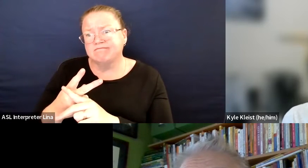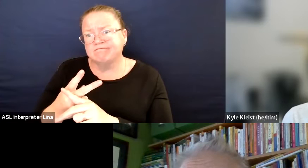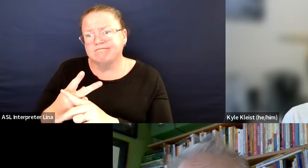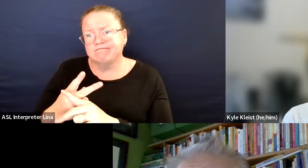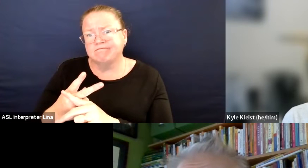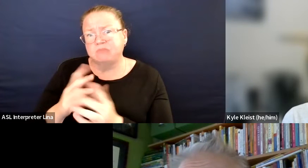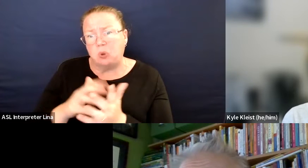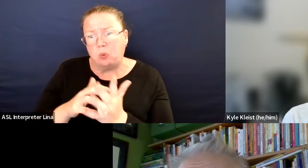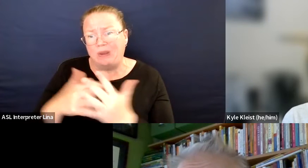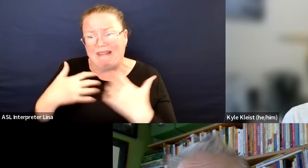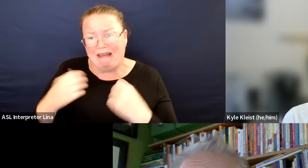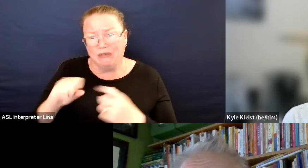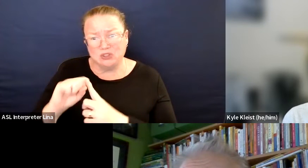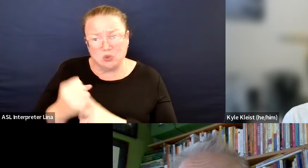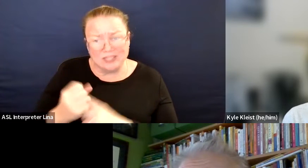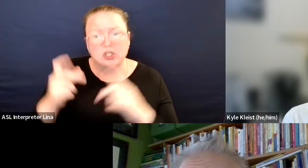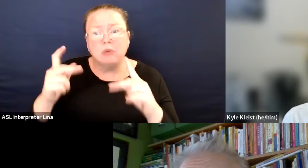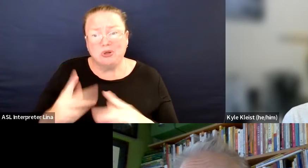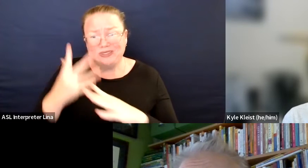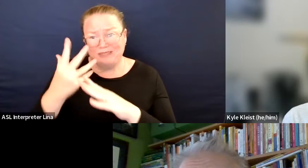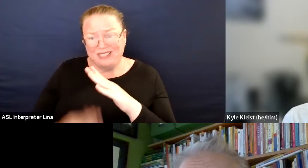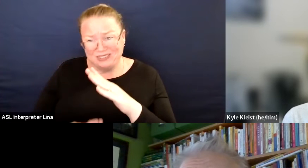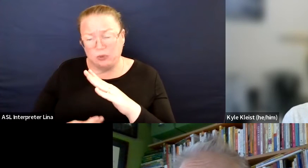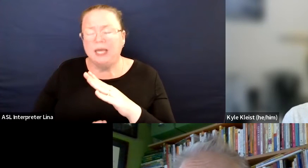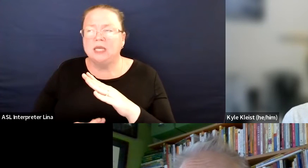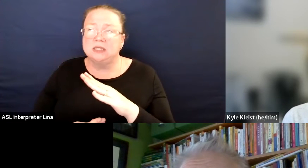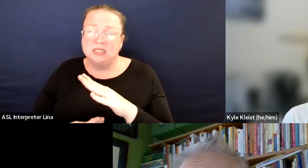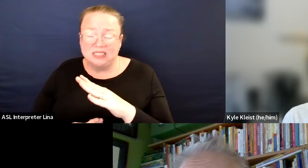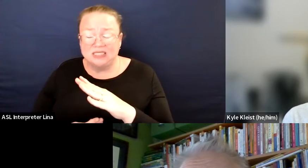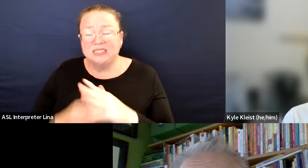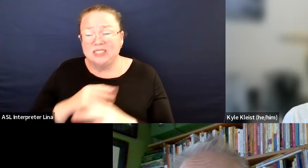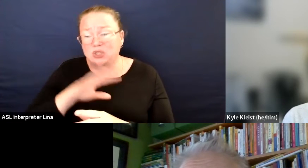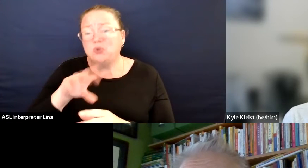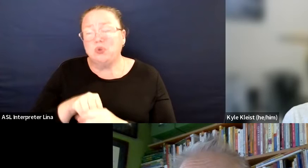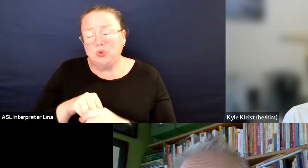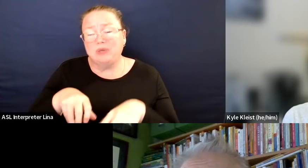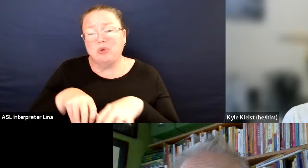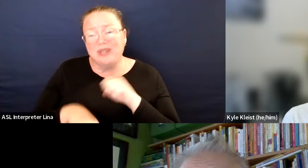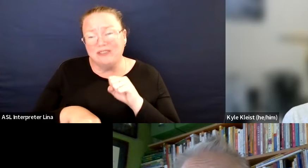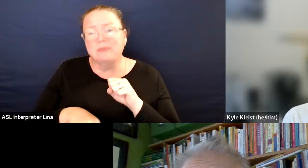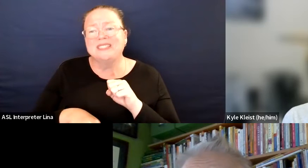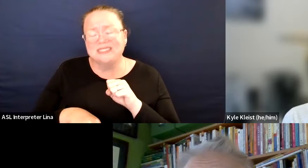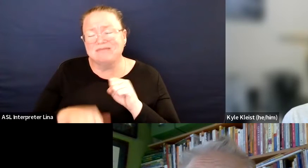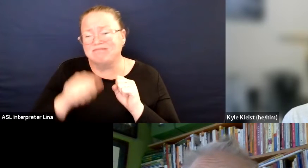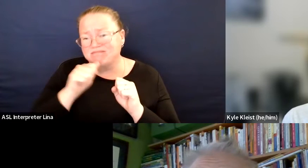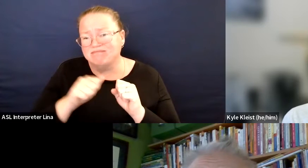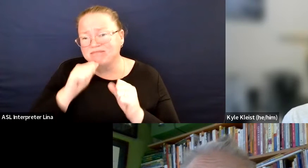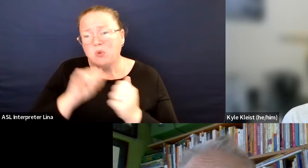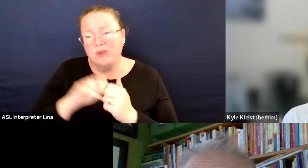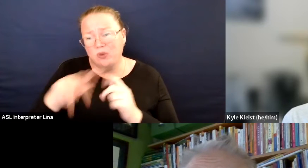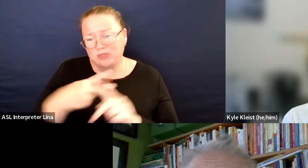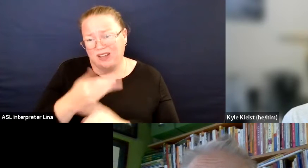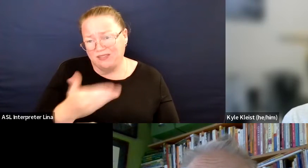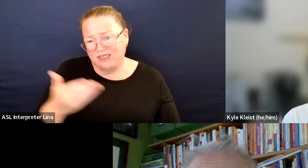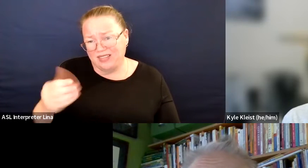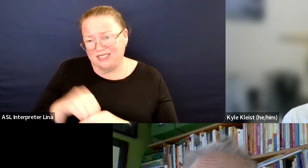vulnerable health situations and a person passes away, I mean, including bereavement and dealing with those type of things in